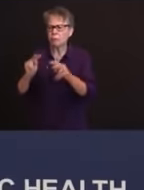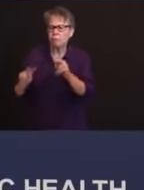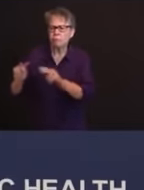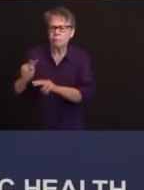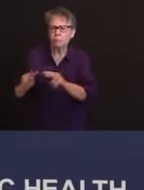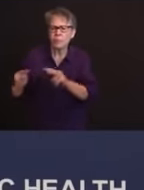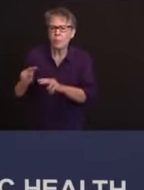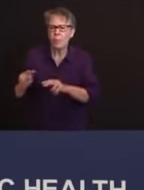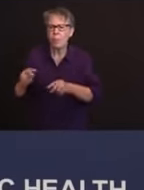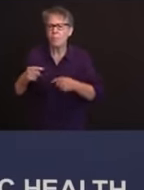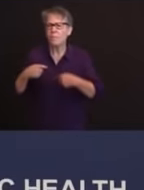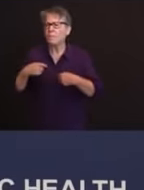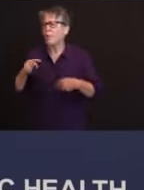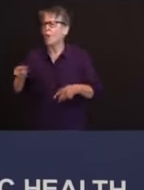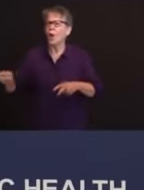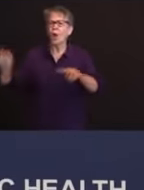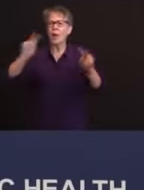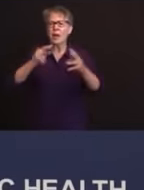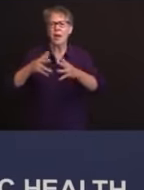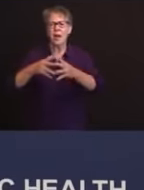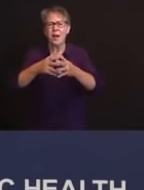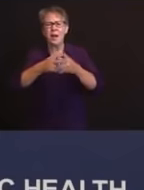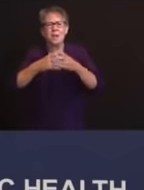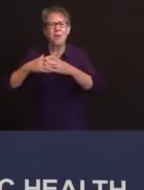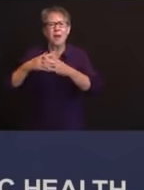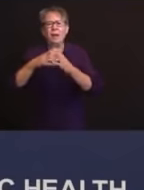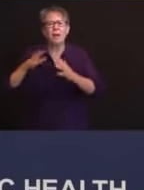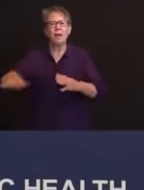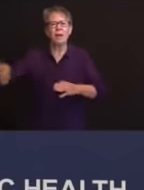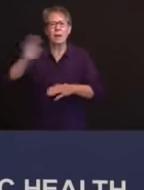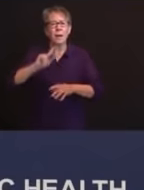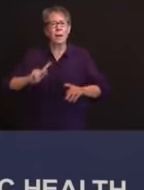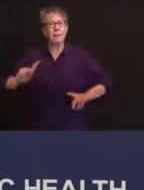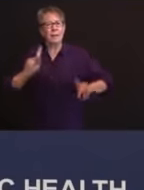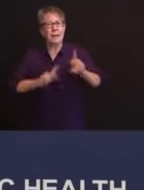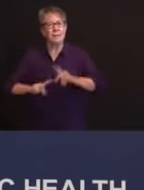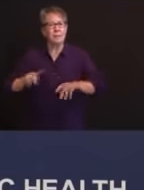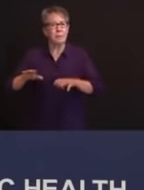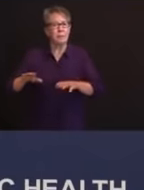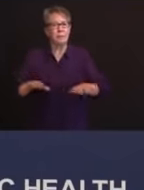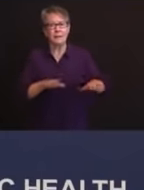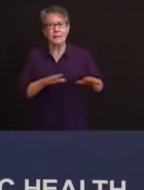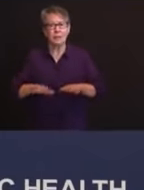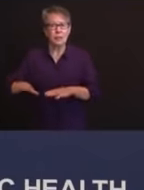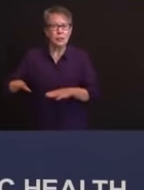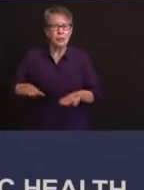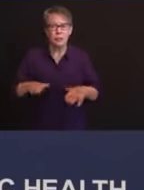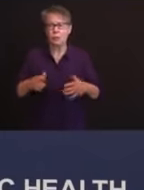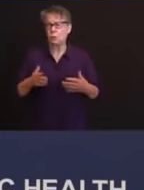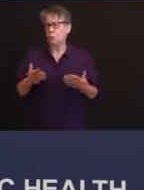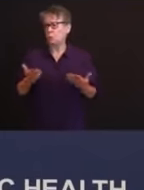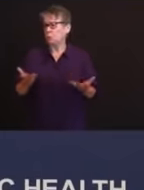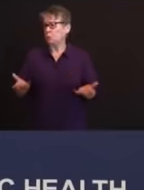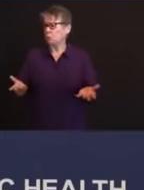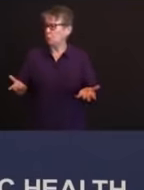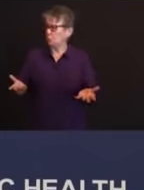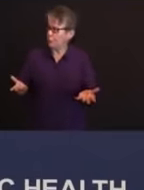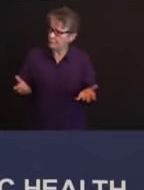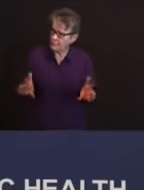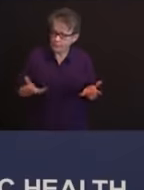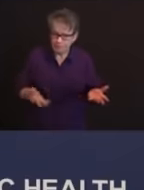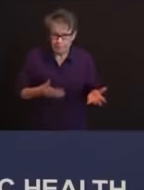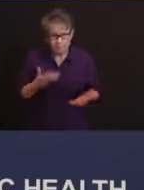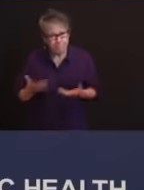has disproportionately more inside activity, the chances that I've been exposed or in fact have gotten COVID are higher